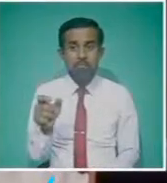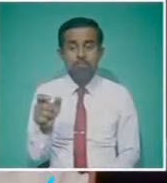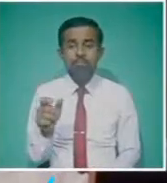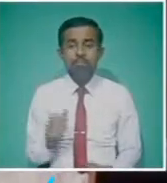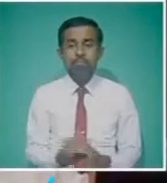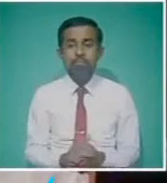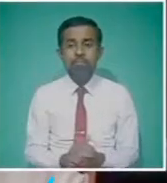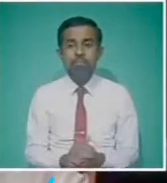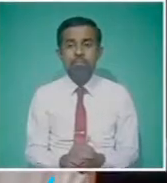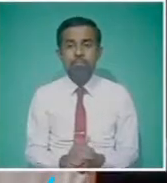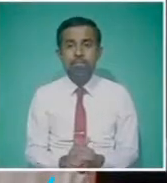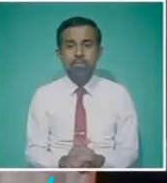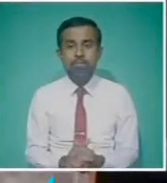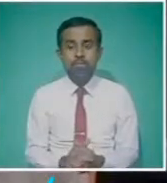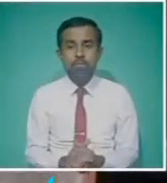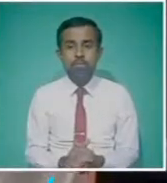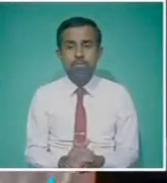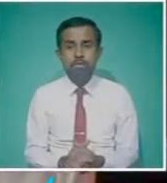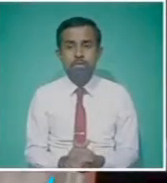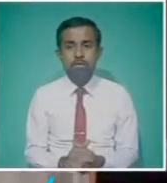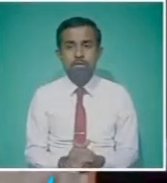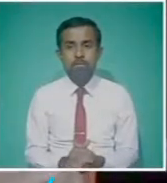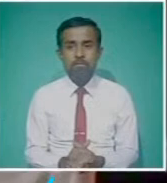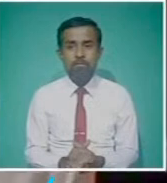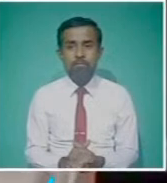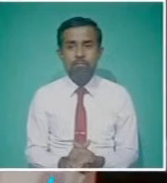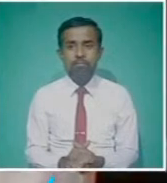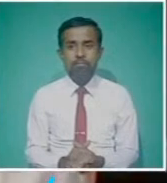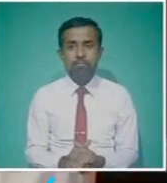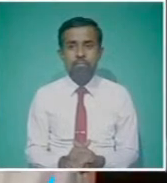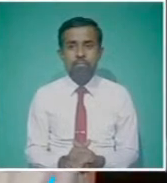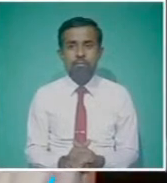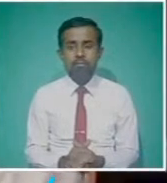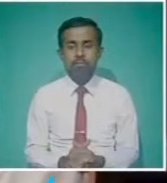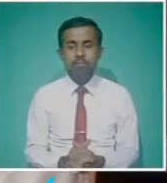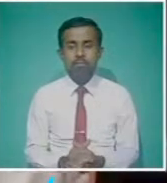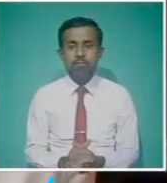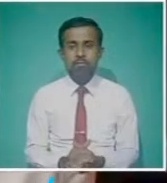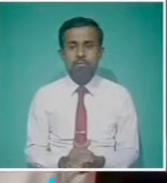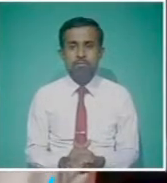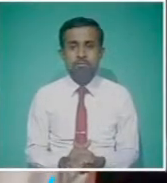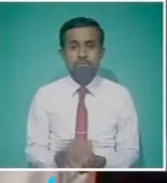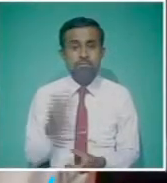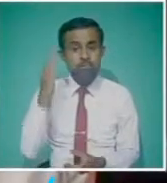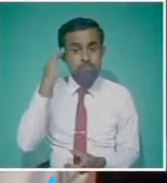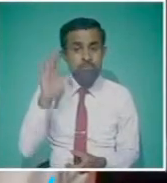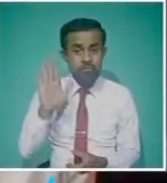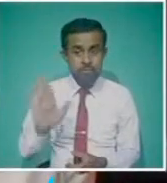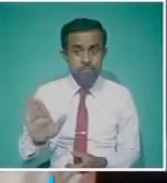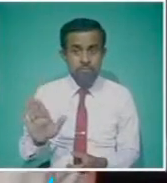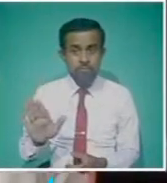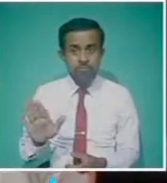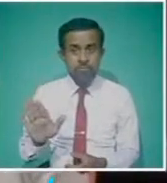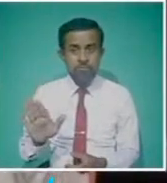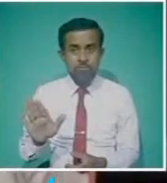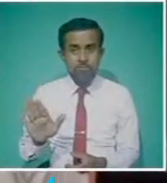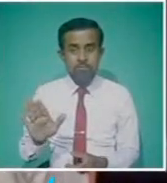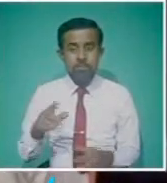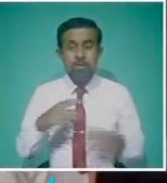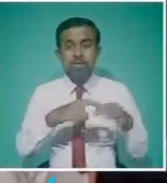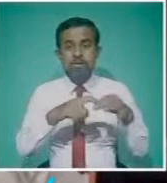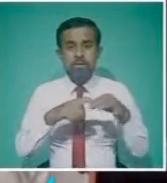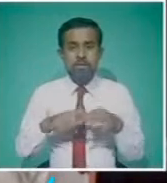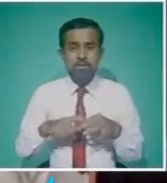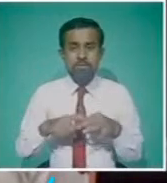now to charter its fortune without its greatest soft power asset, Queen Elizabeth,